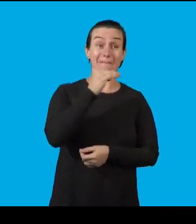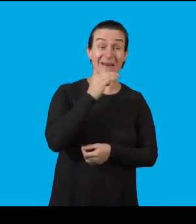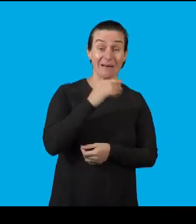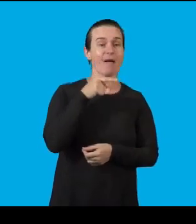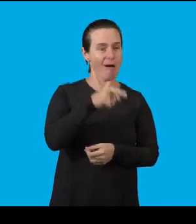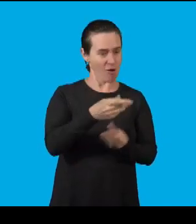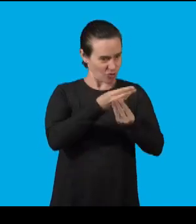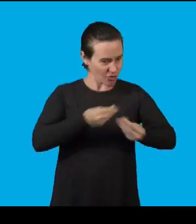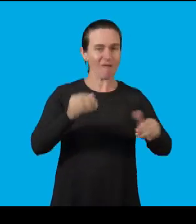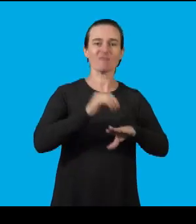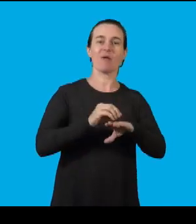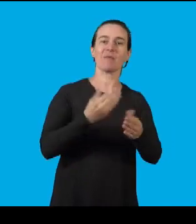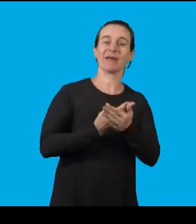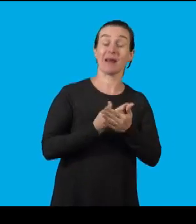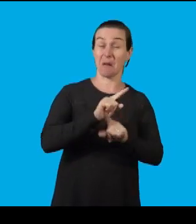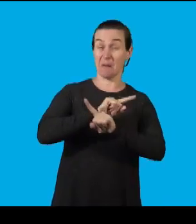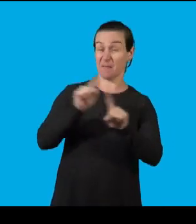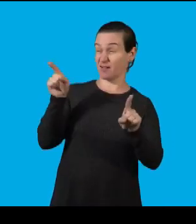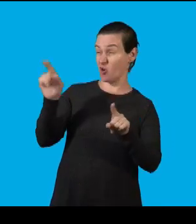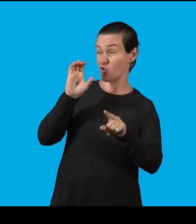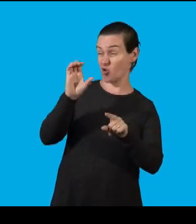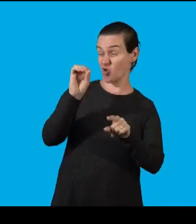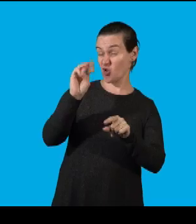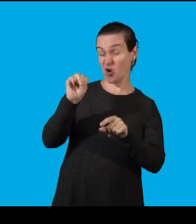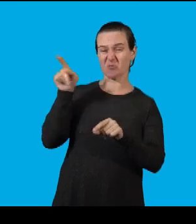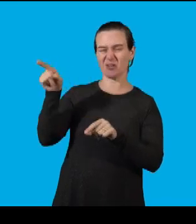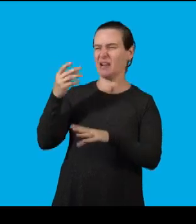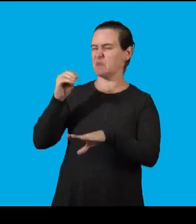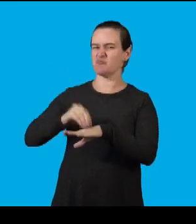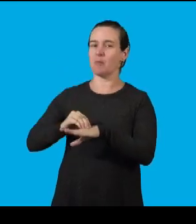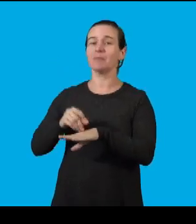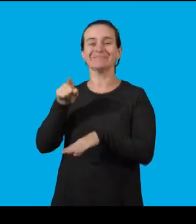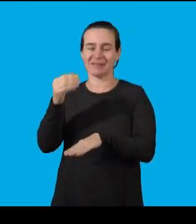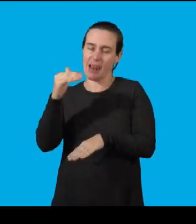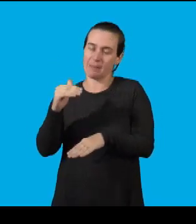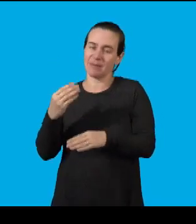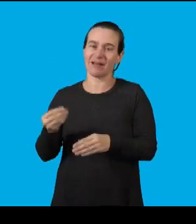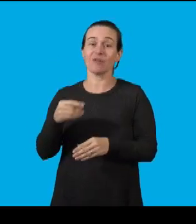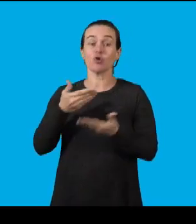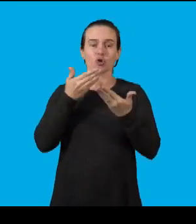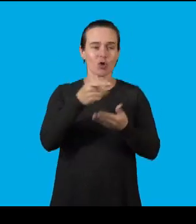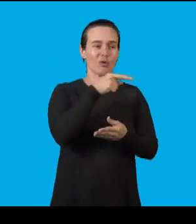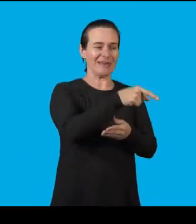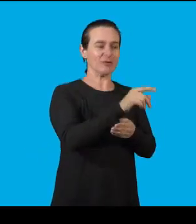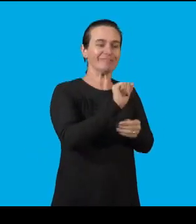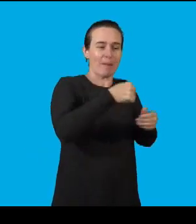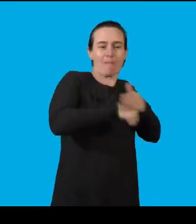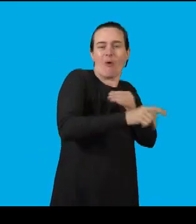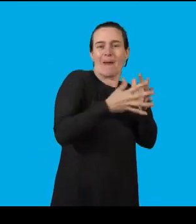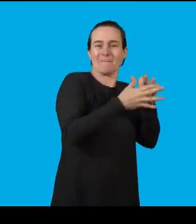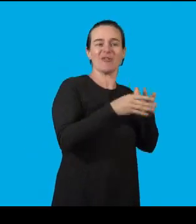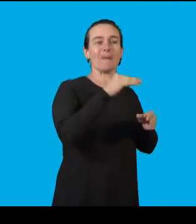very important, while communism is depicted as a problem. So that is a limitation, and also that shows